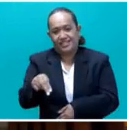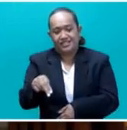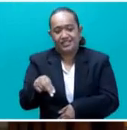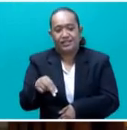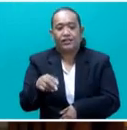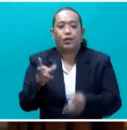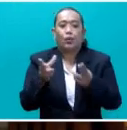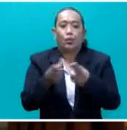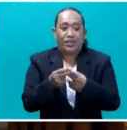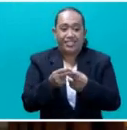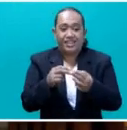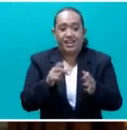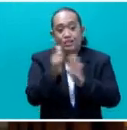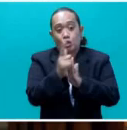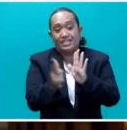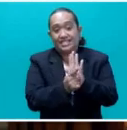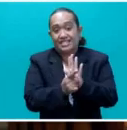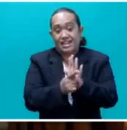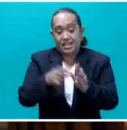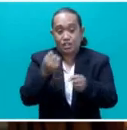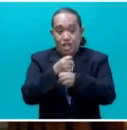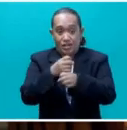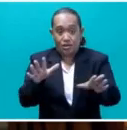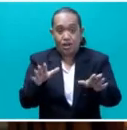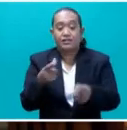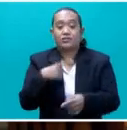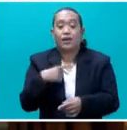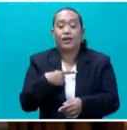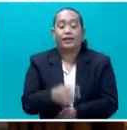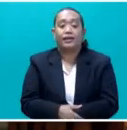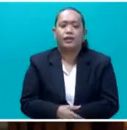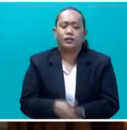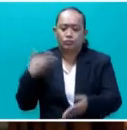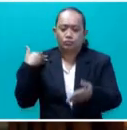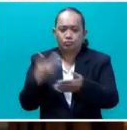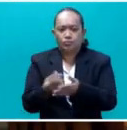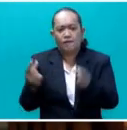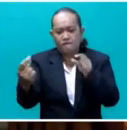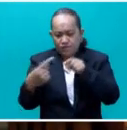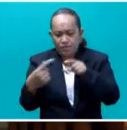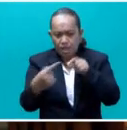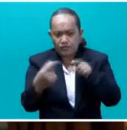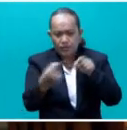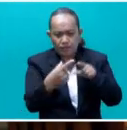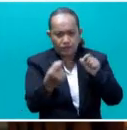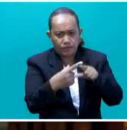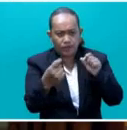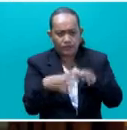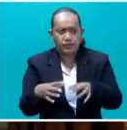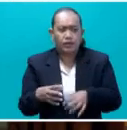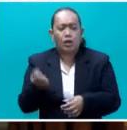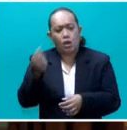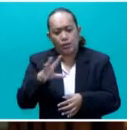General. This took into account feedback from all the initial consultations. The Ministry of Local Government engaged the services